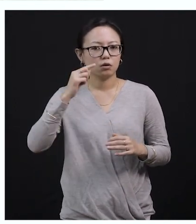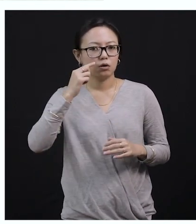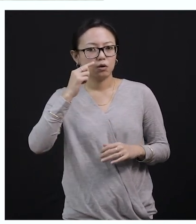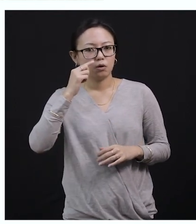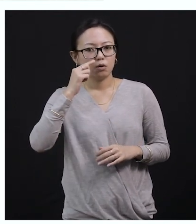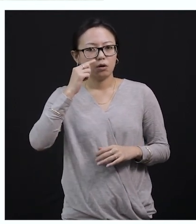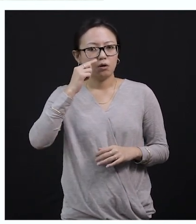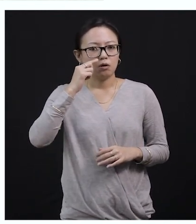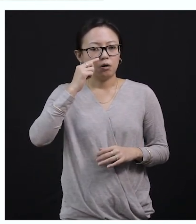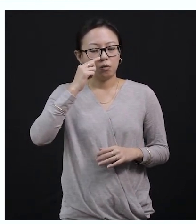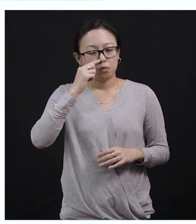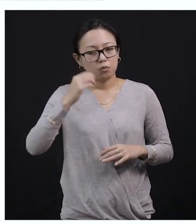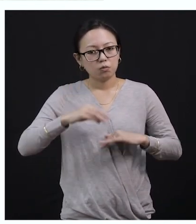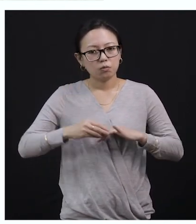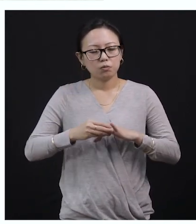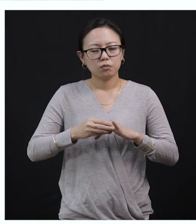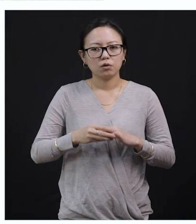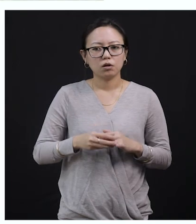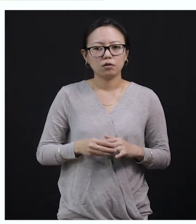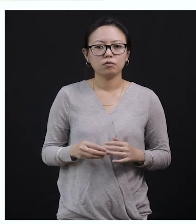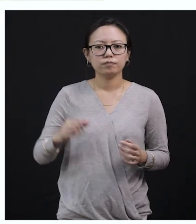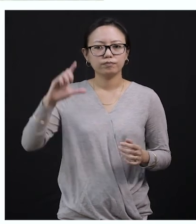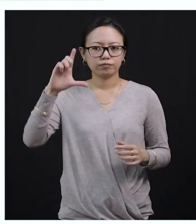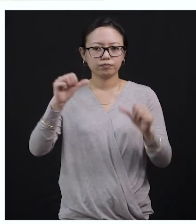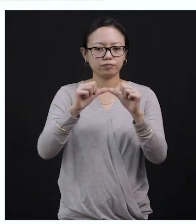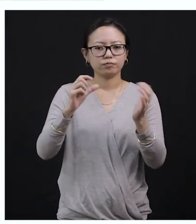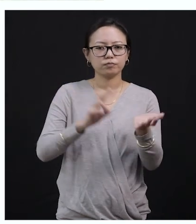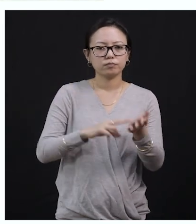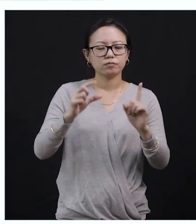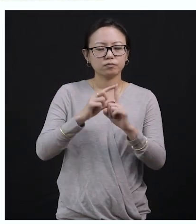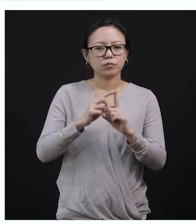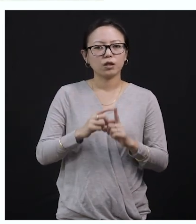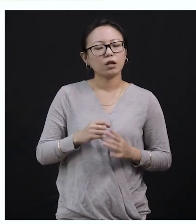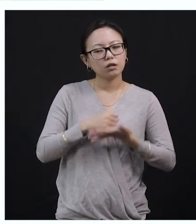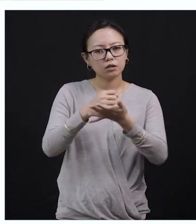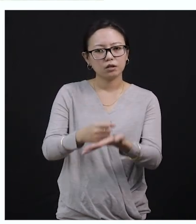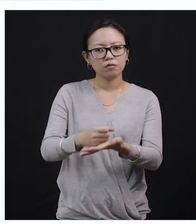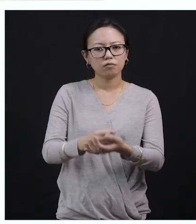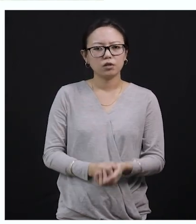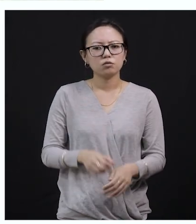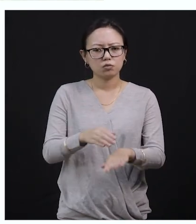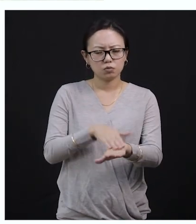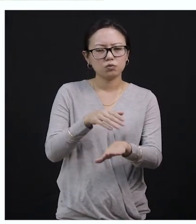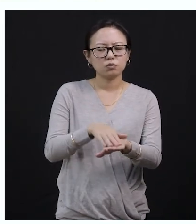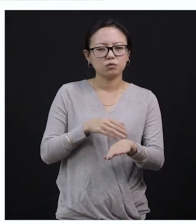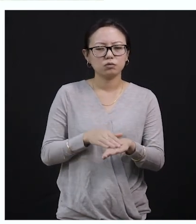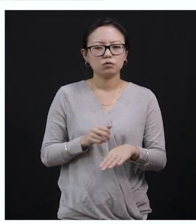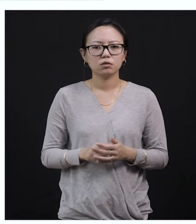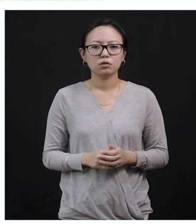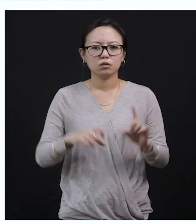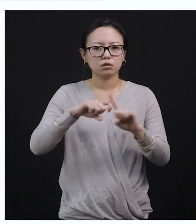in fighting wars with other kingdom, and then whichever land was taken by him came under